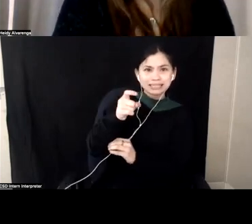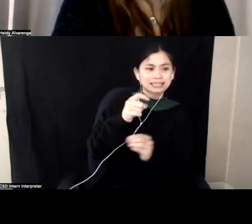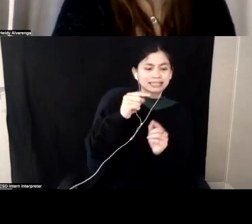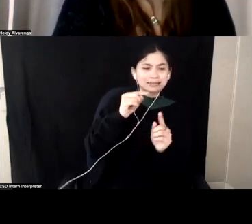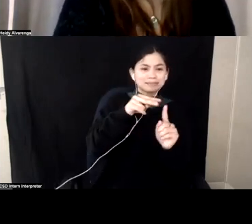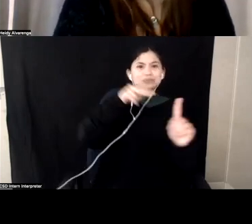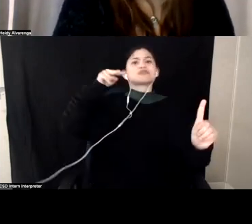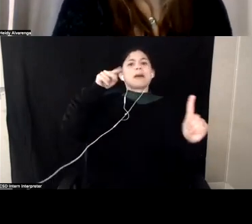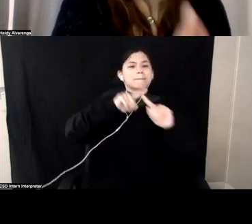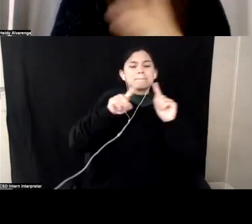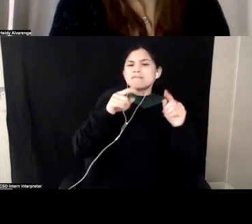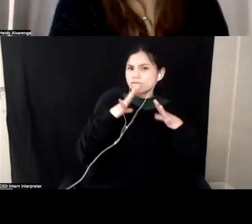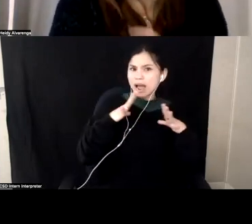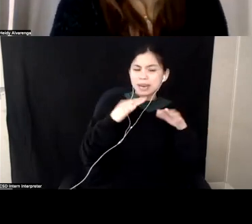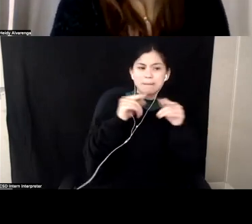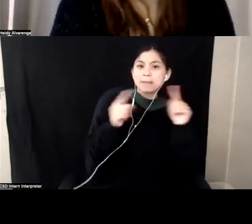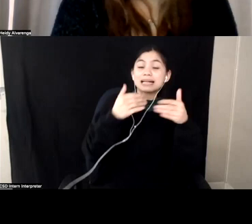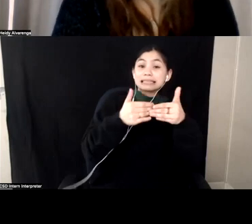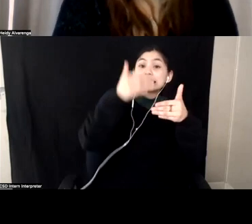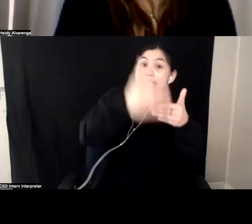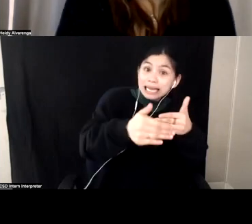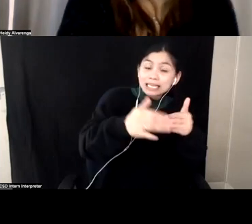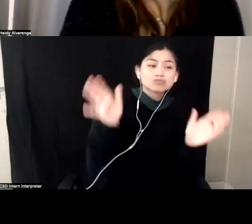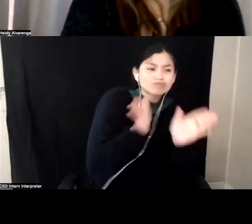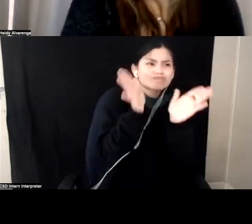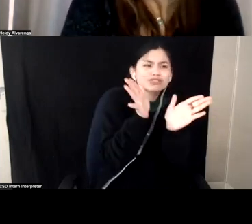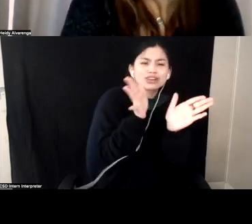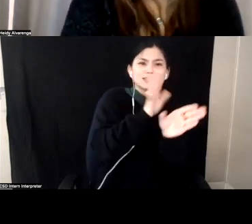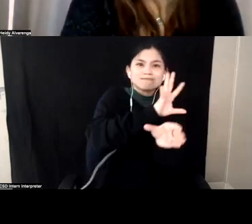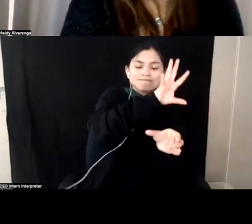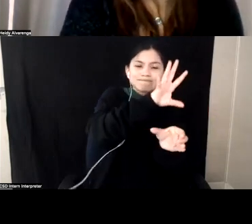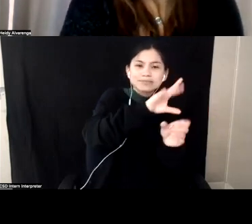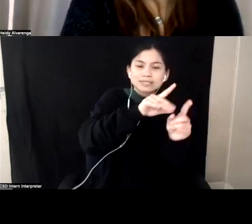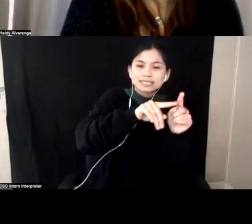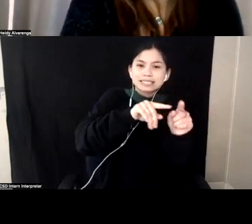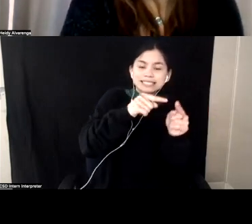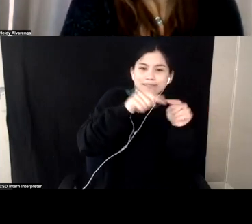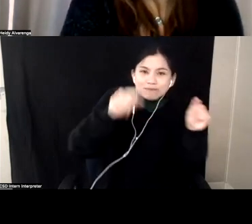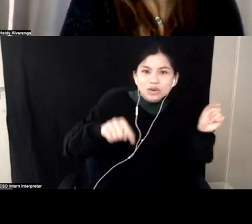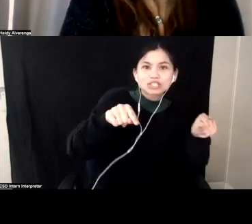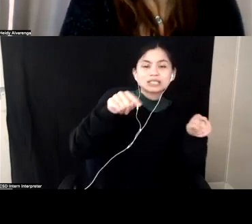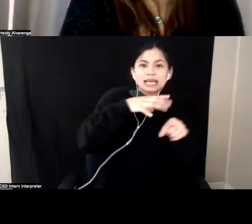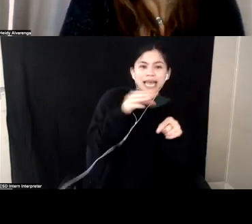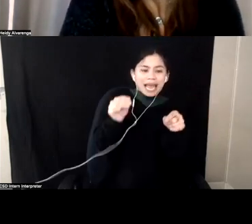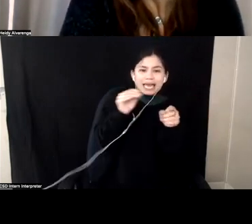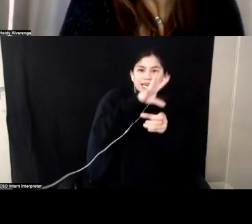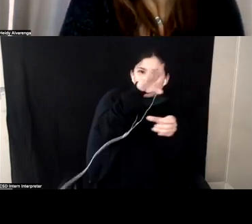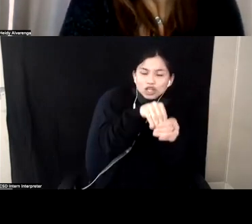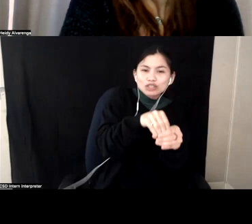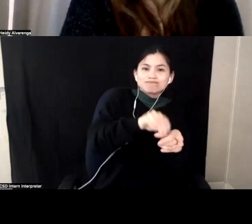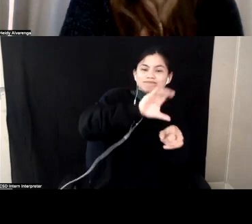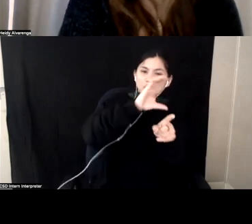have it. So encourage that diversity in the inclusiveness, and encourage